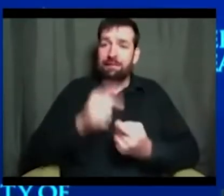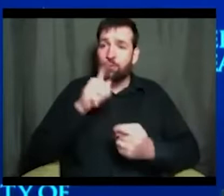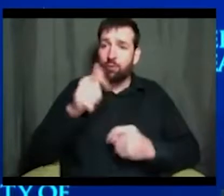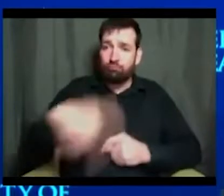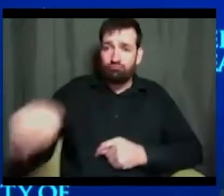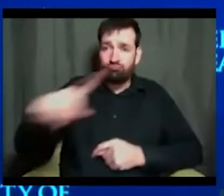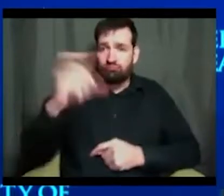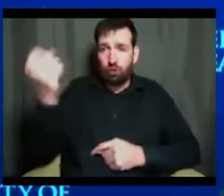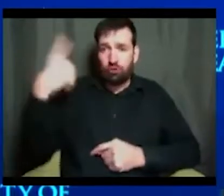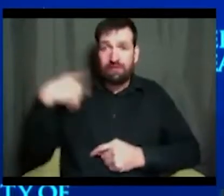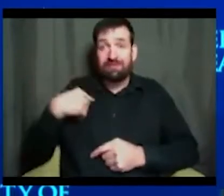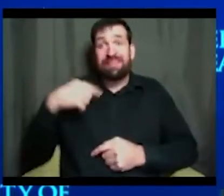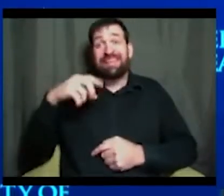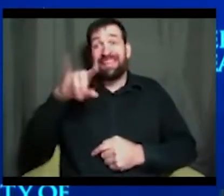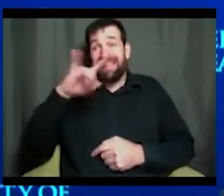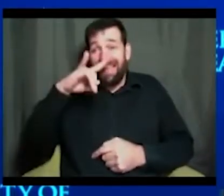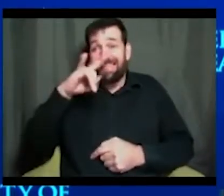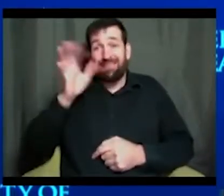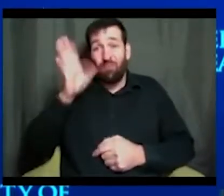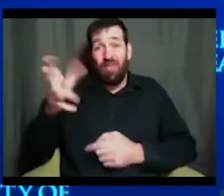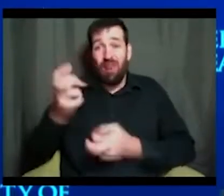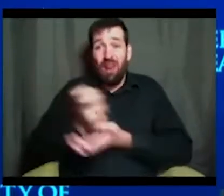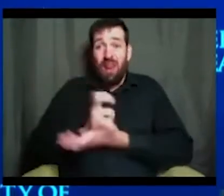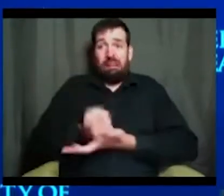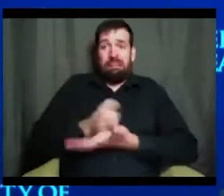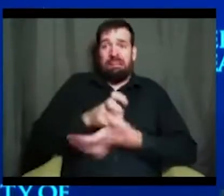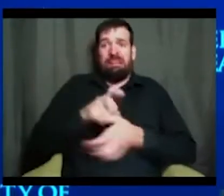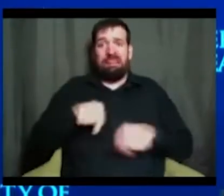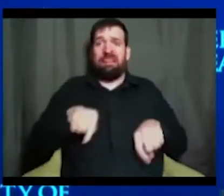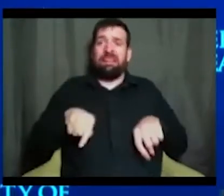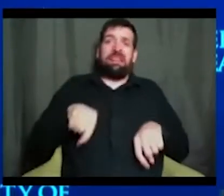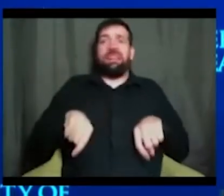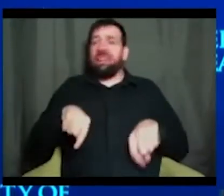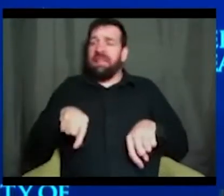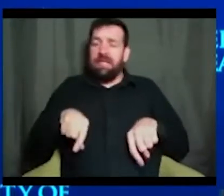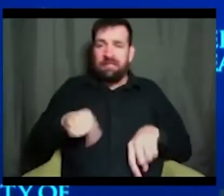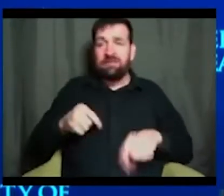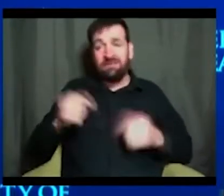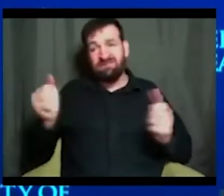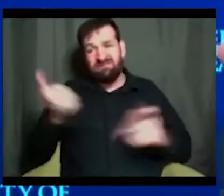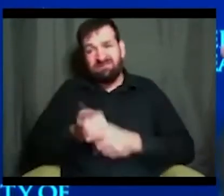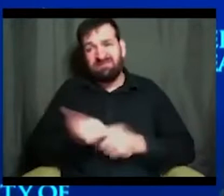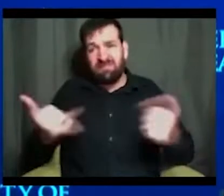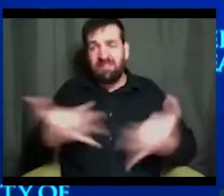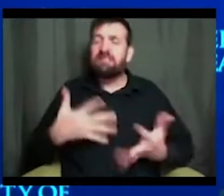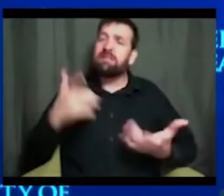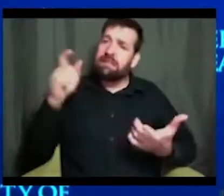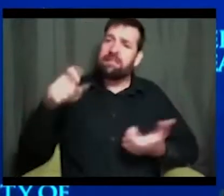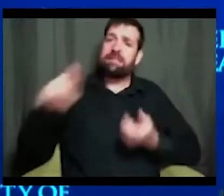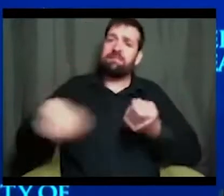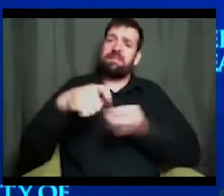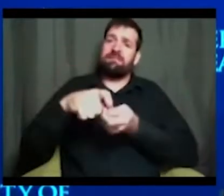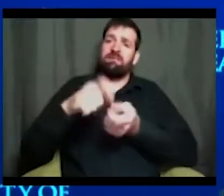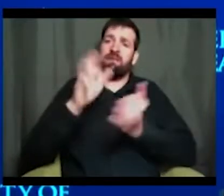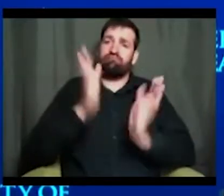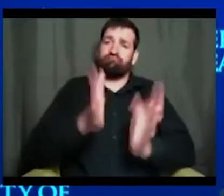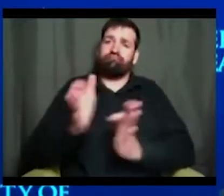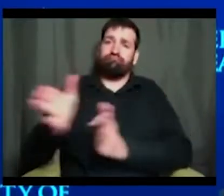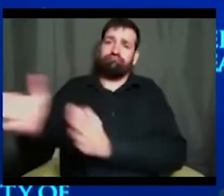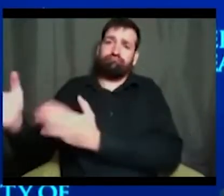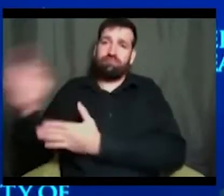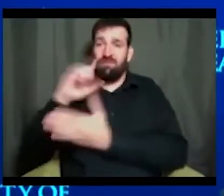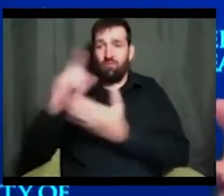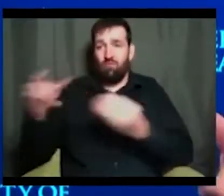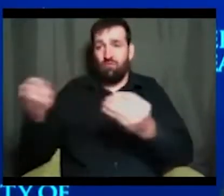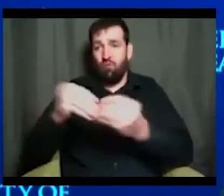to squirm. Kids do get fearful, and they need certain things in place to make that easier. So